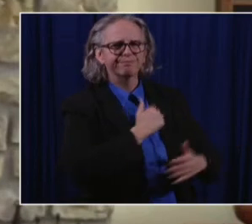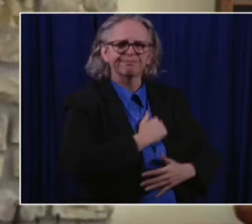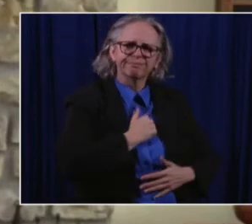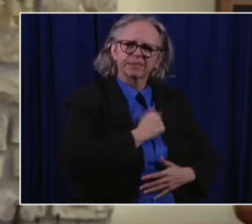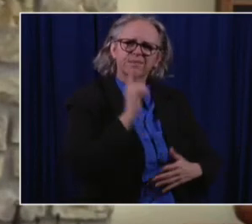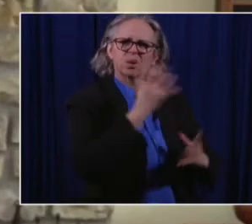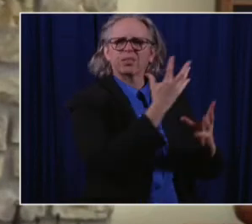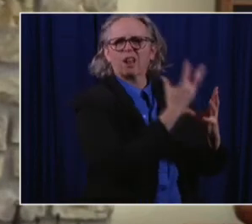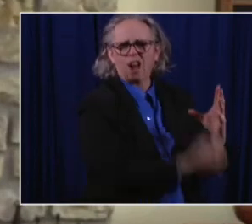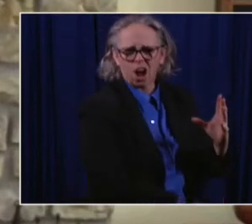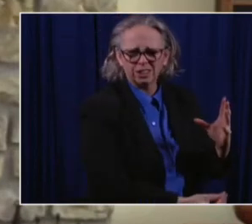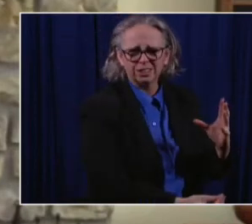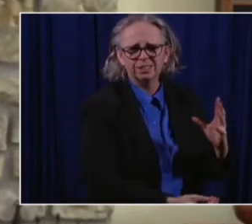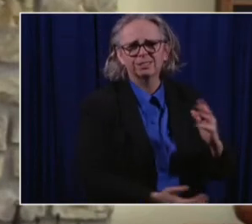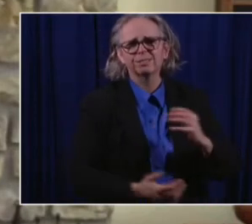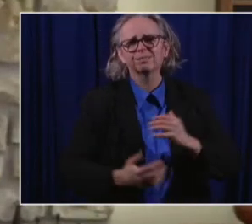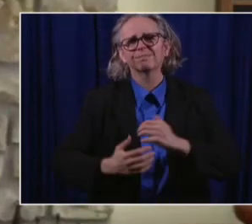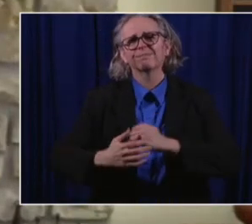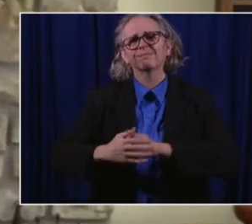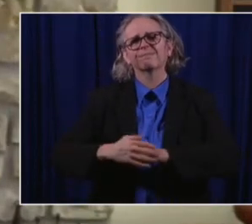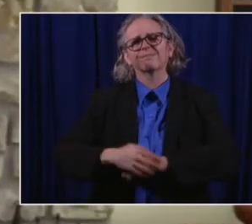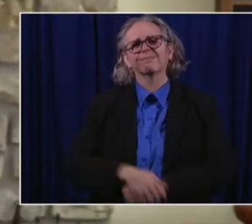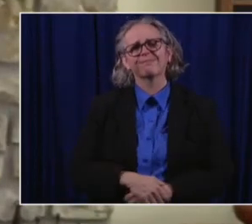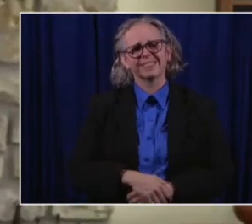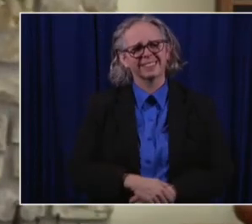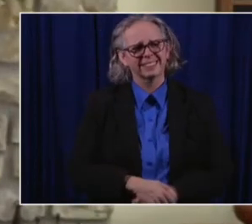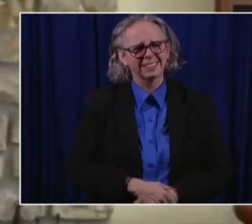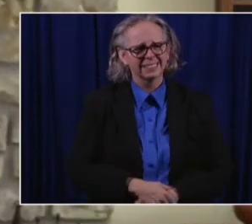Each of these lives,